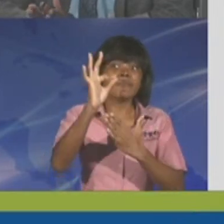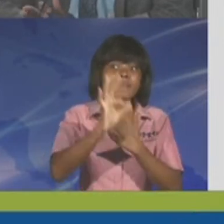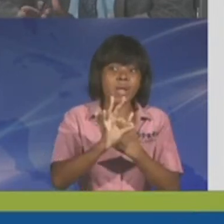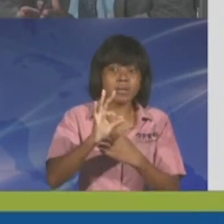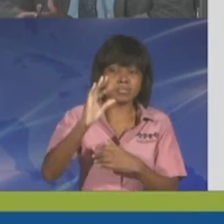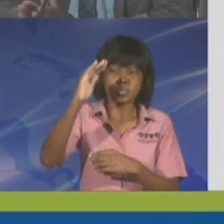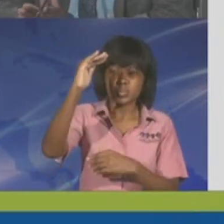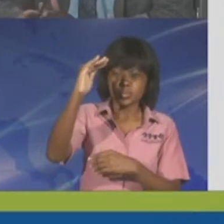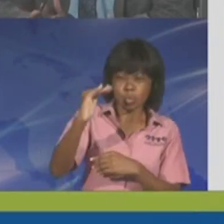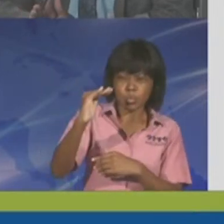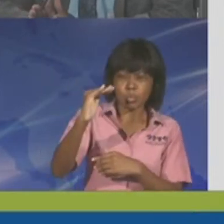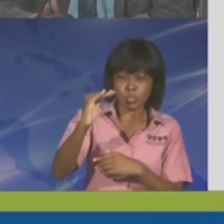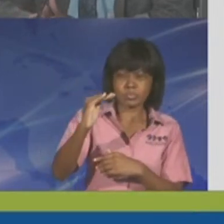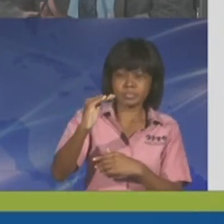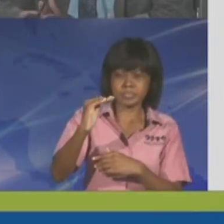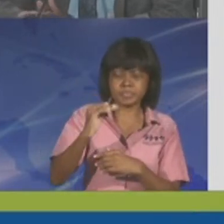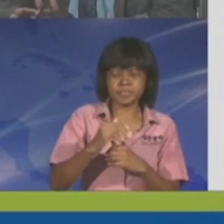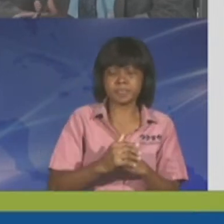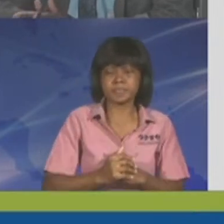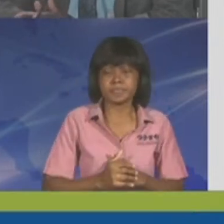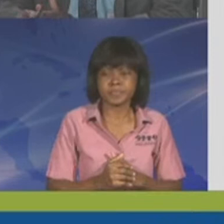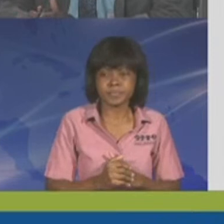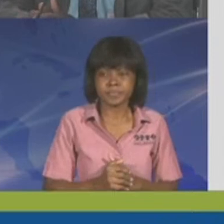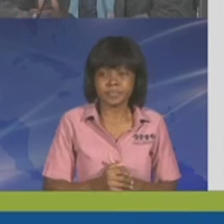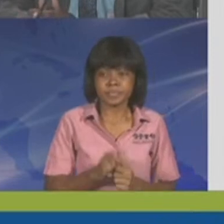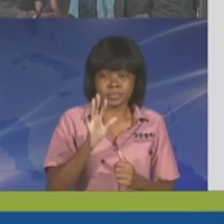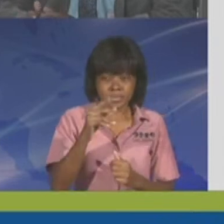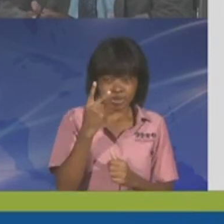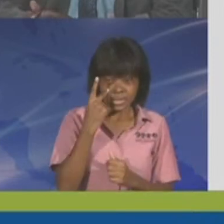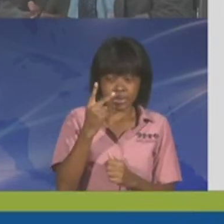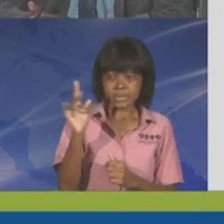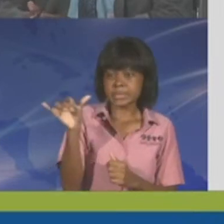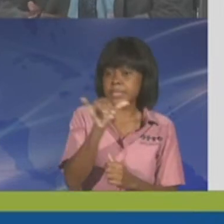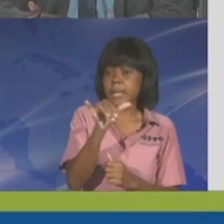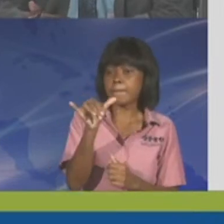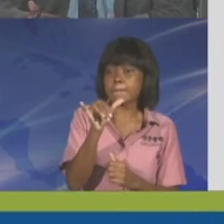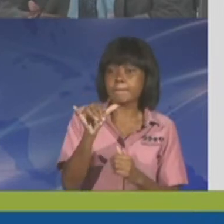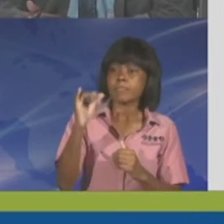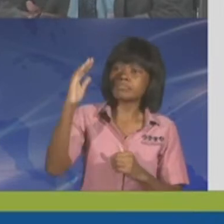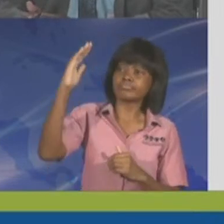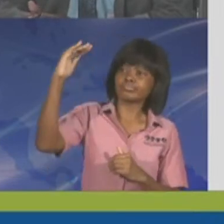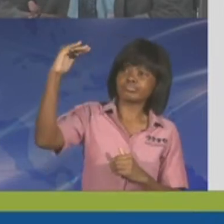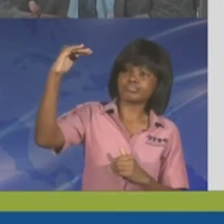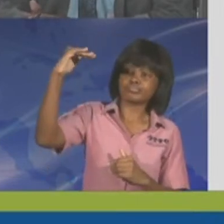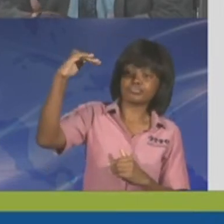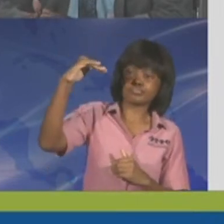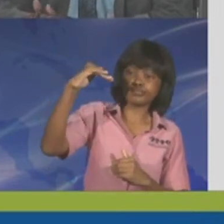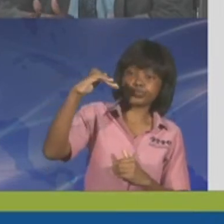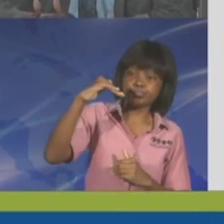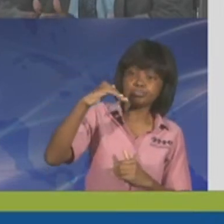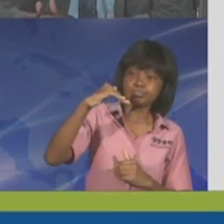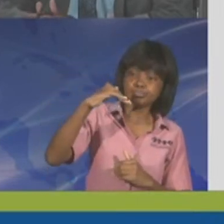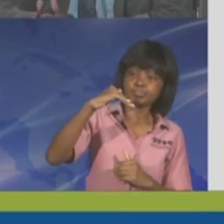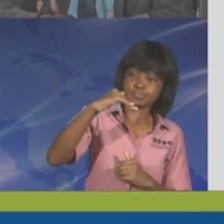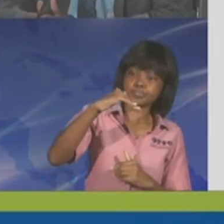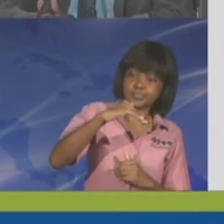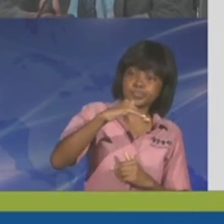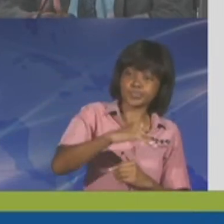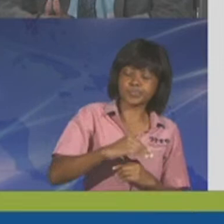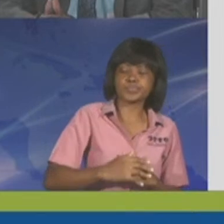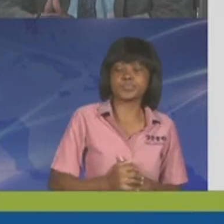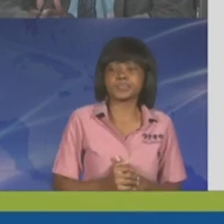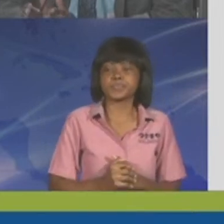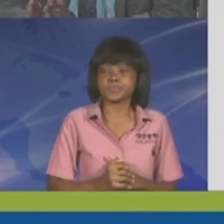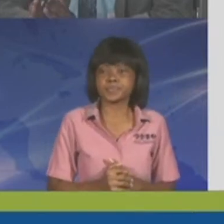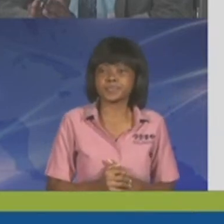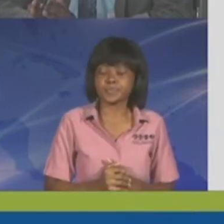February are a bit taller than those for March. So that downward trend in numbers by week is being maintained, and we're also seeing a